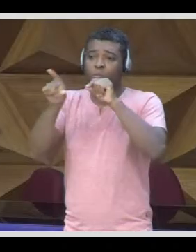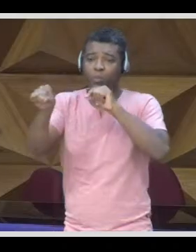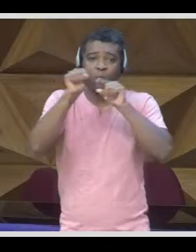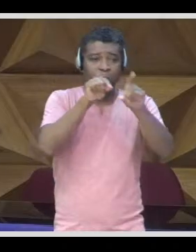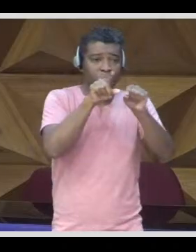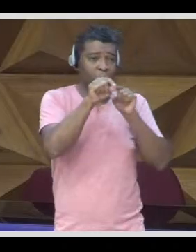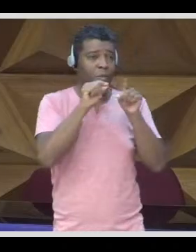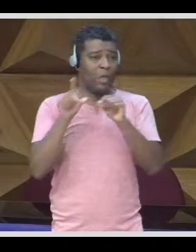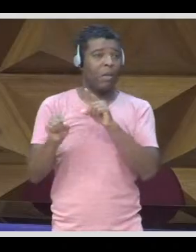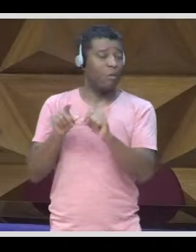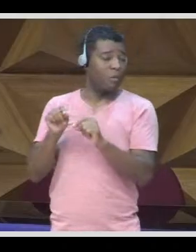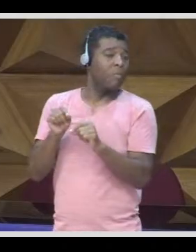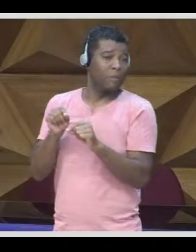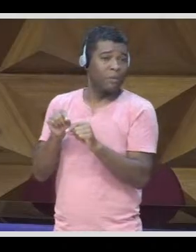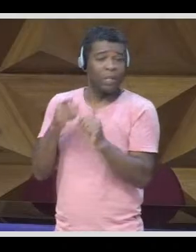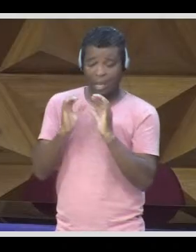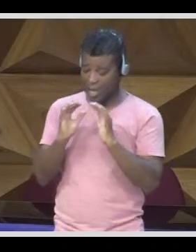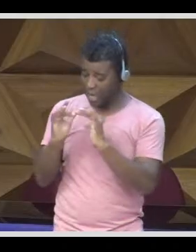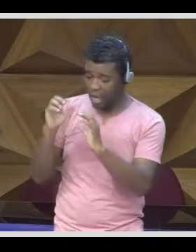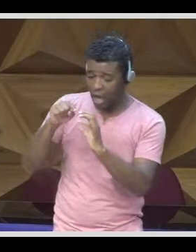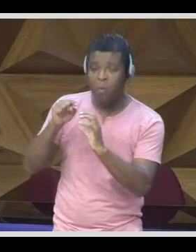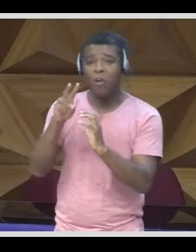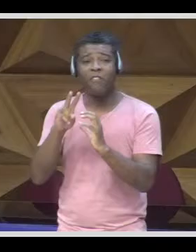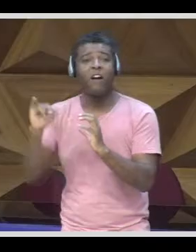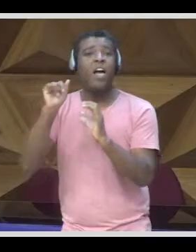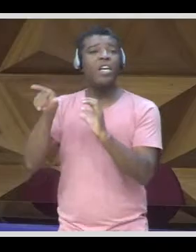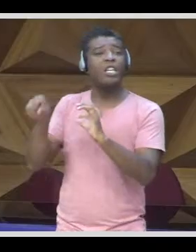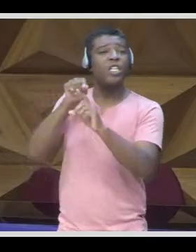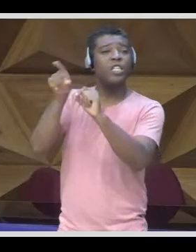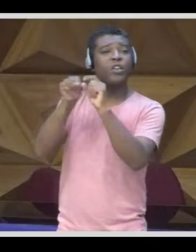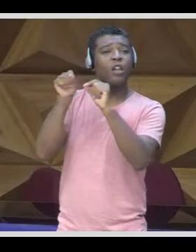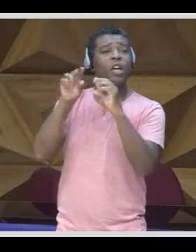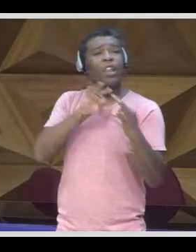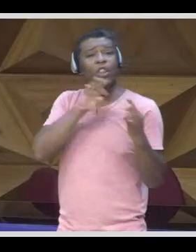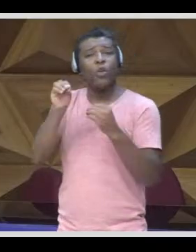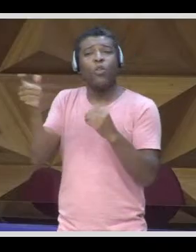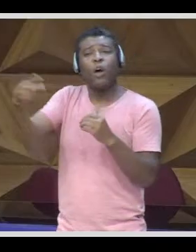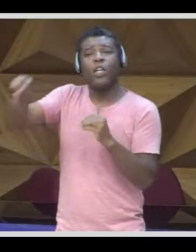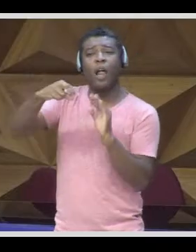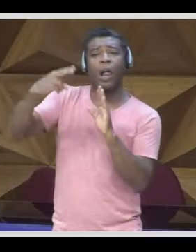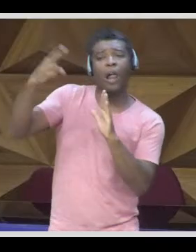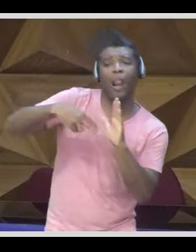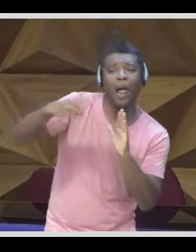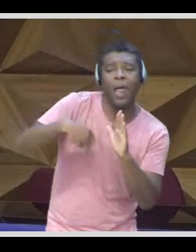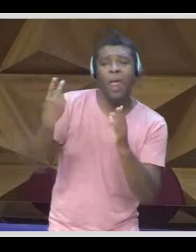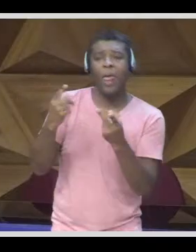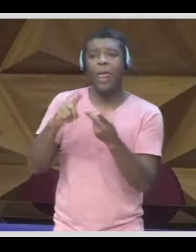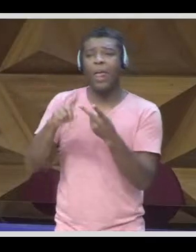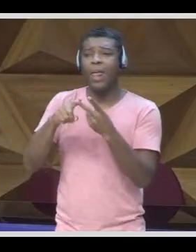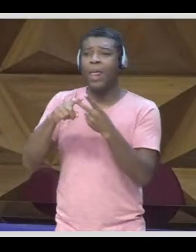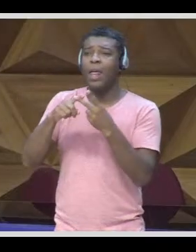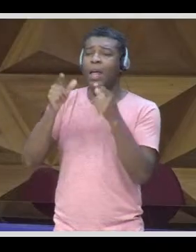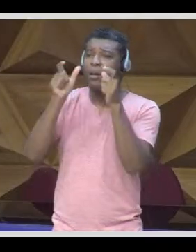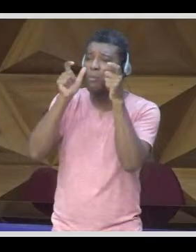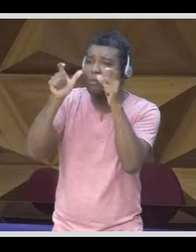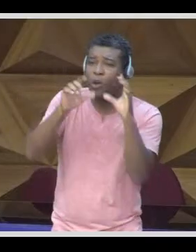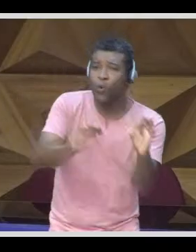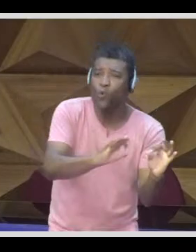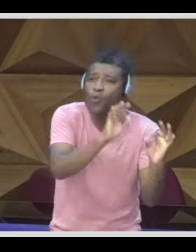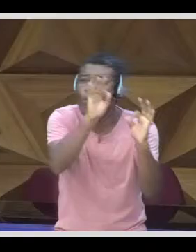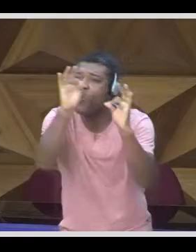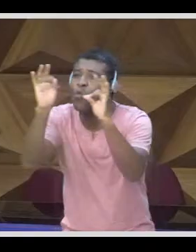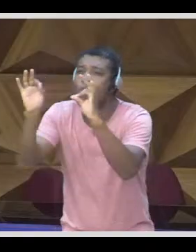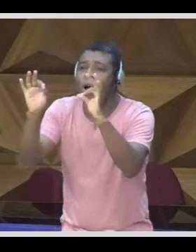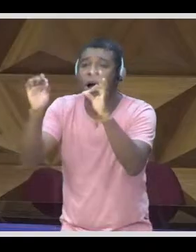everything that you read, everything is a stimulus to your curiosity. And your brain is going to react to the stimulus that cause